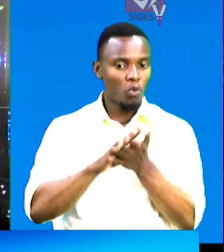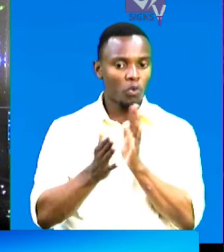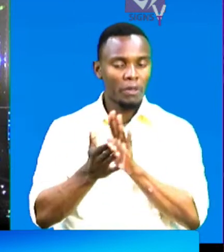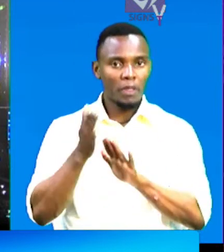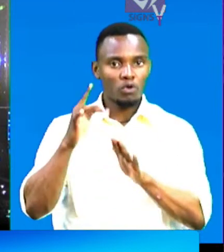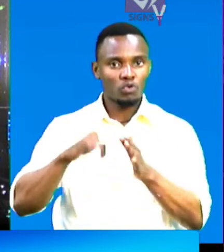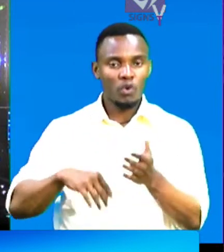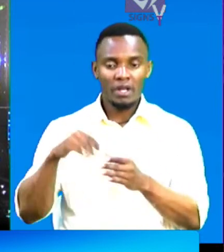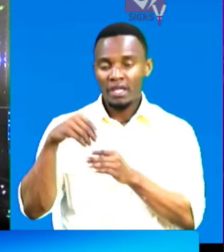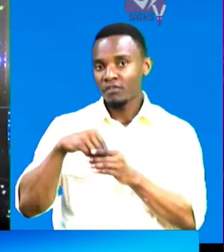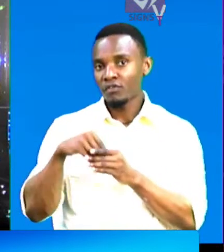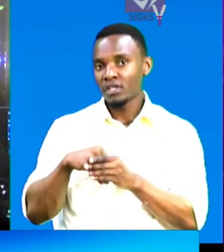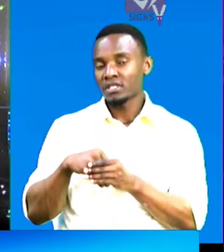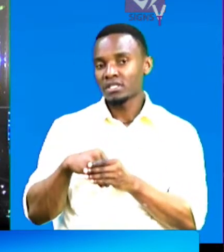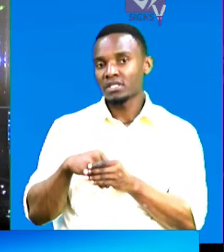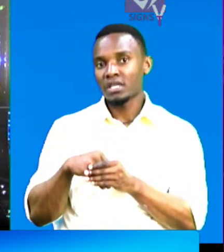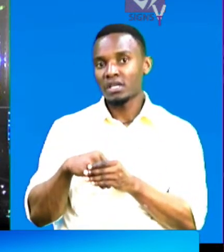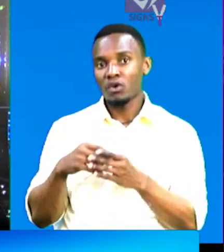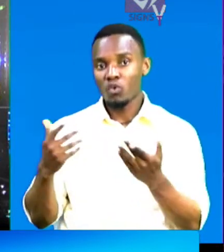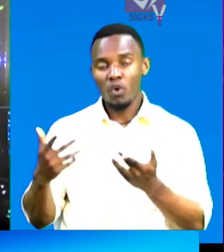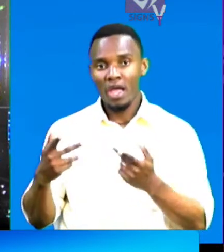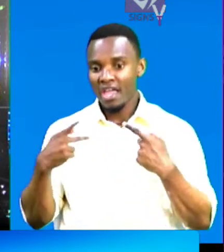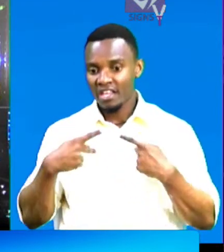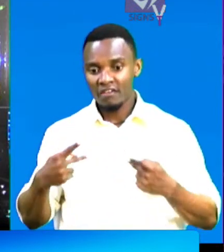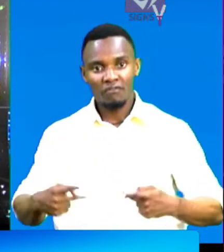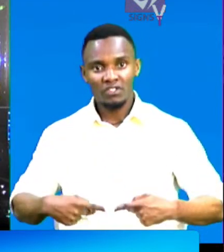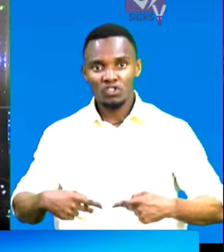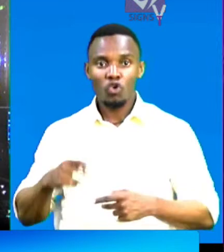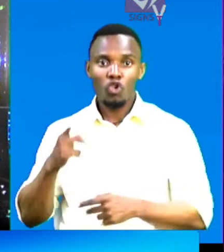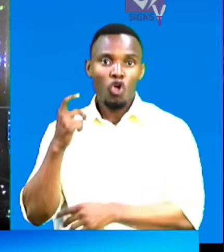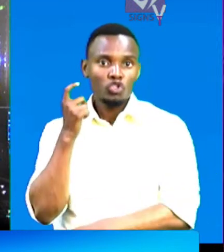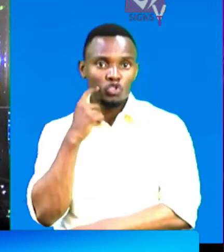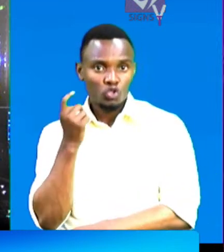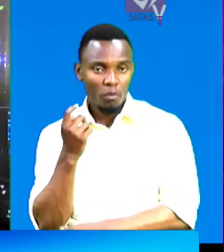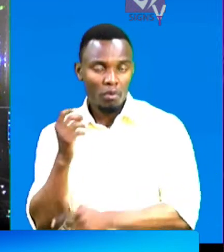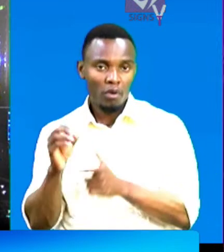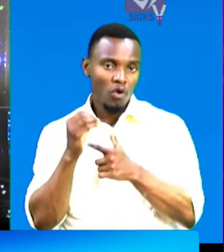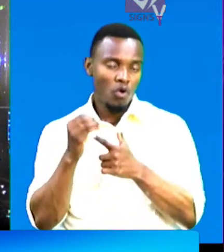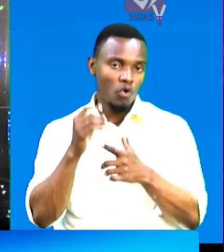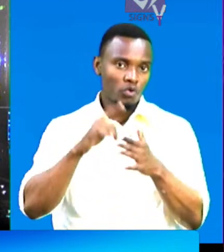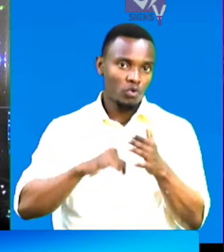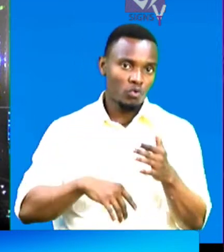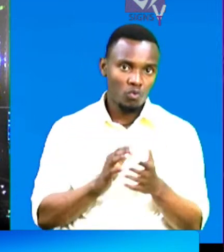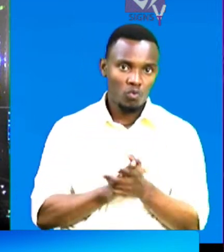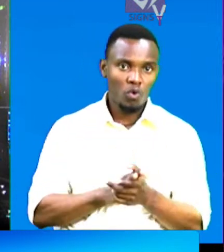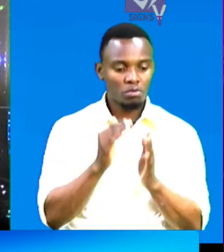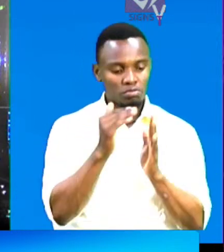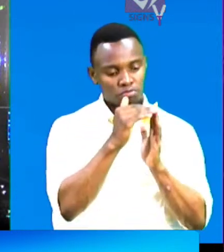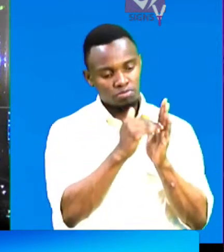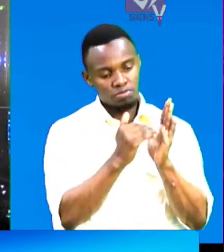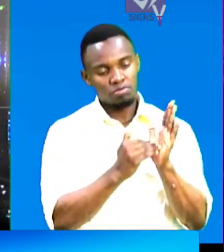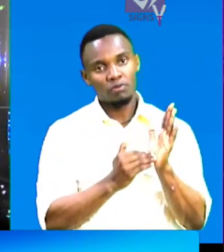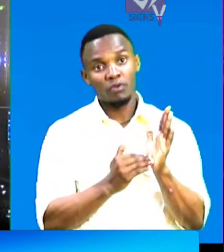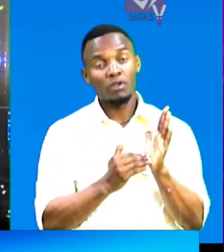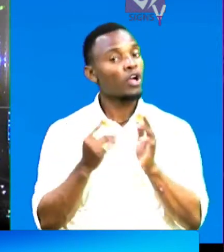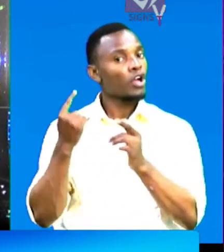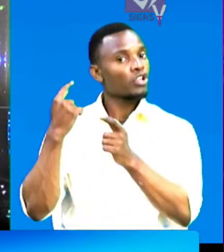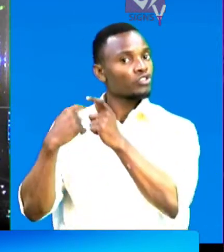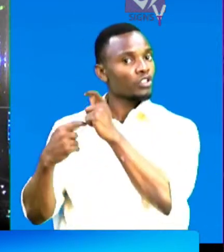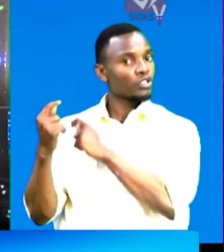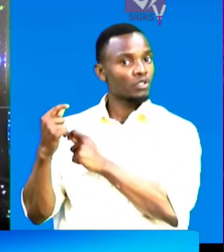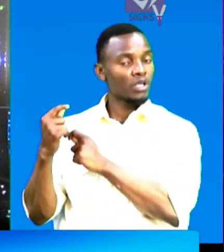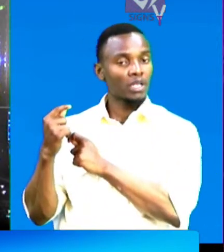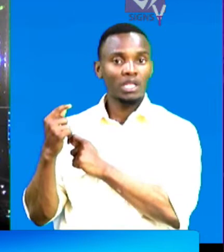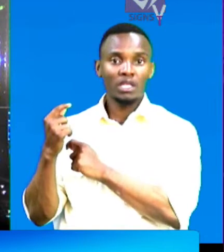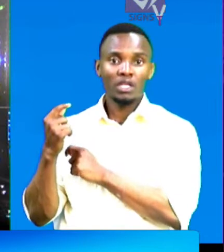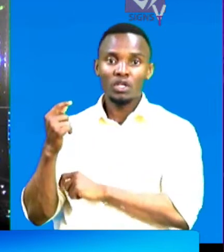without investing in a physical store or an inventory. Traditionally, retailers had